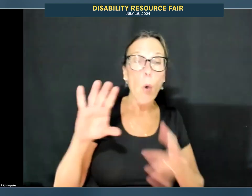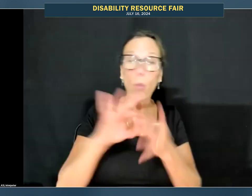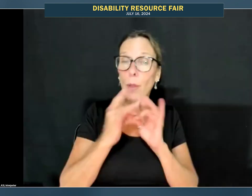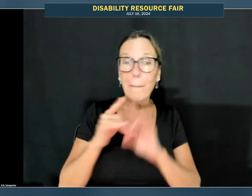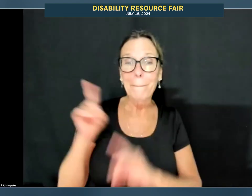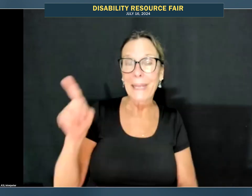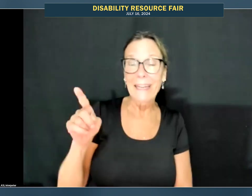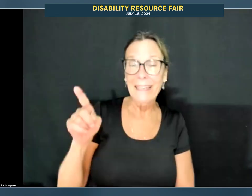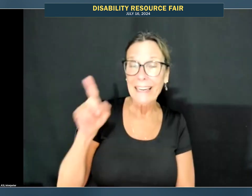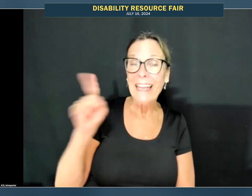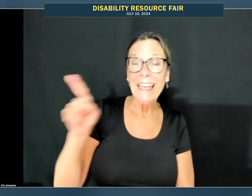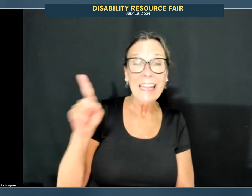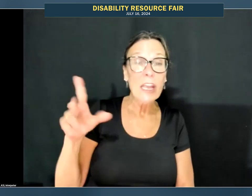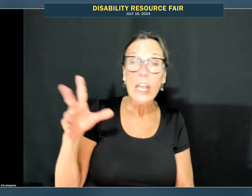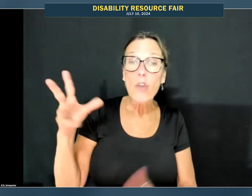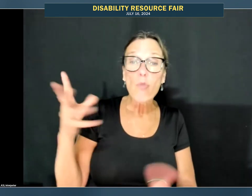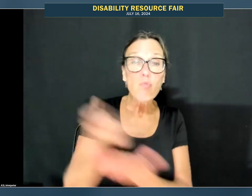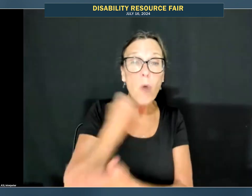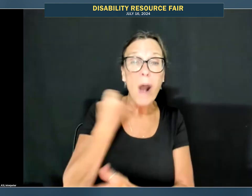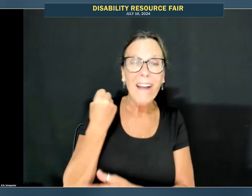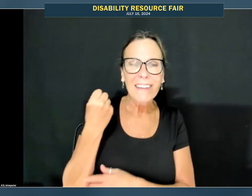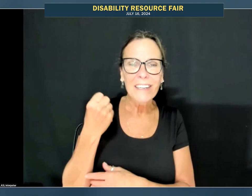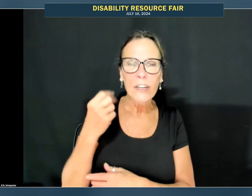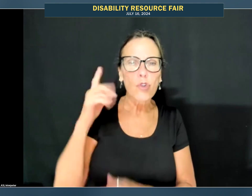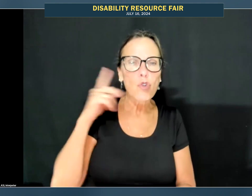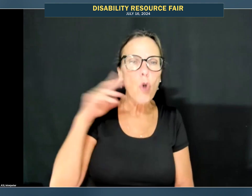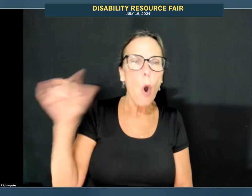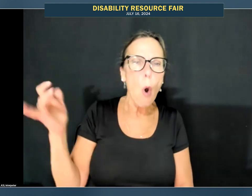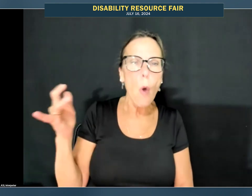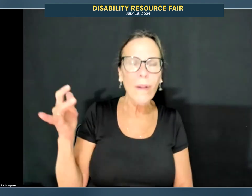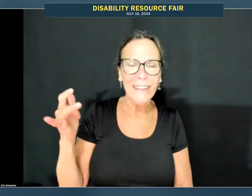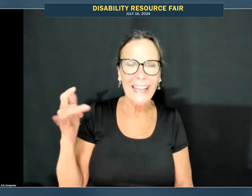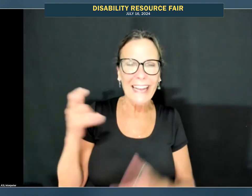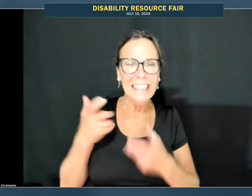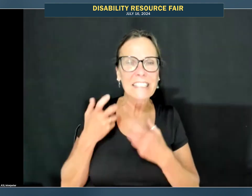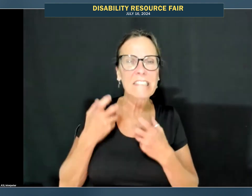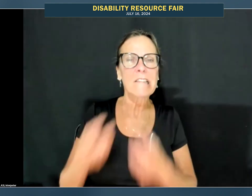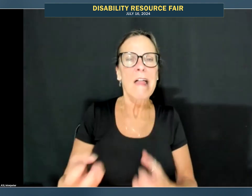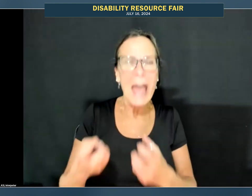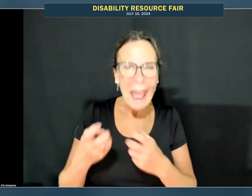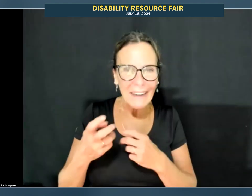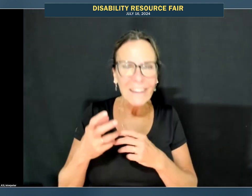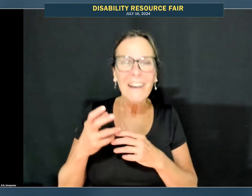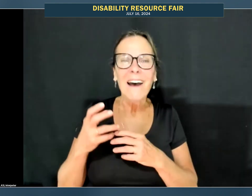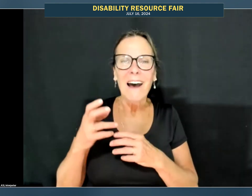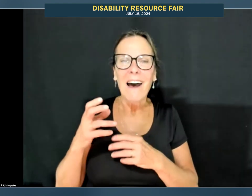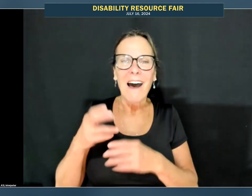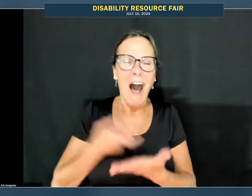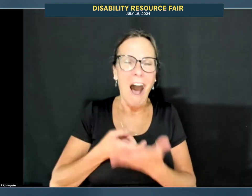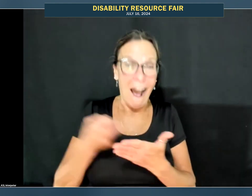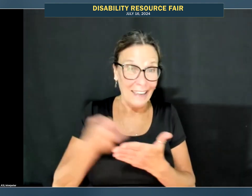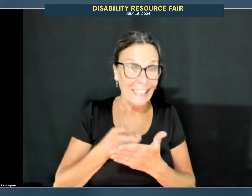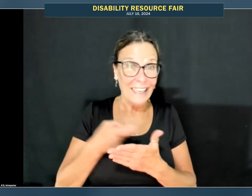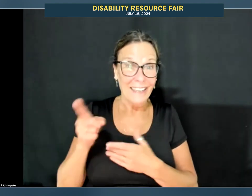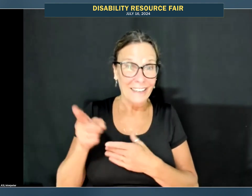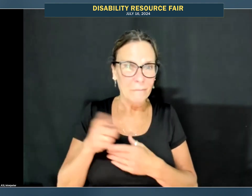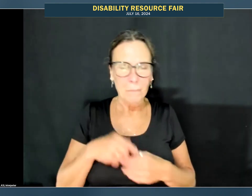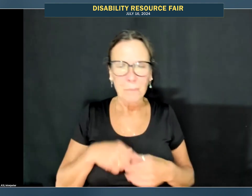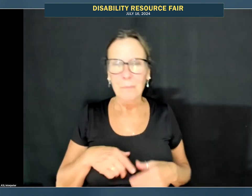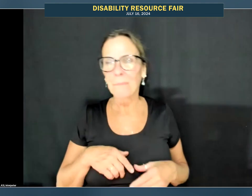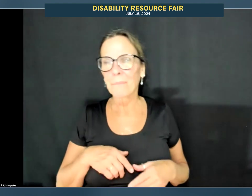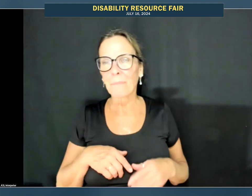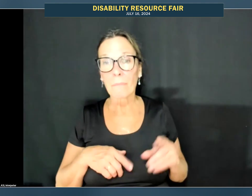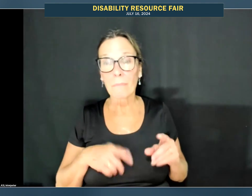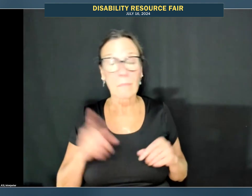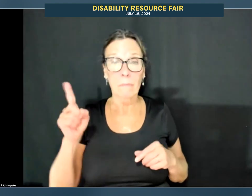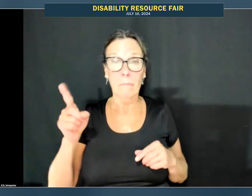gold at the last Paralympics in sled hockey. So having that resource for us is invaluable because we have a guy who is at